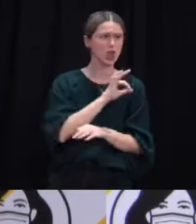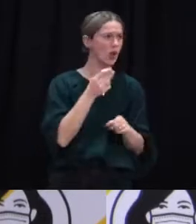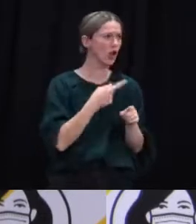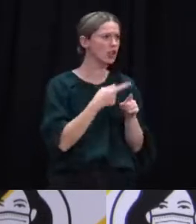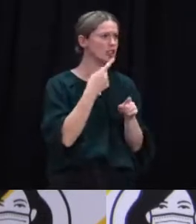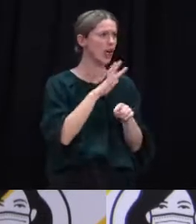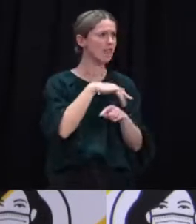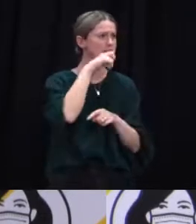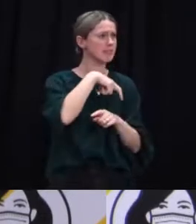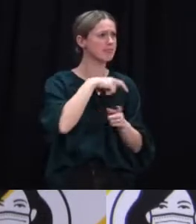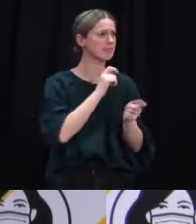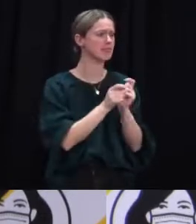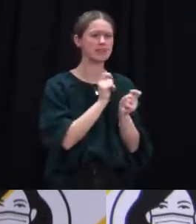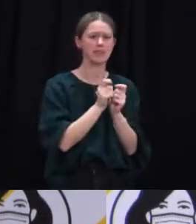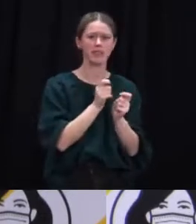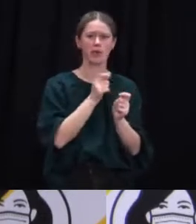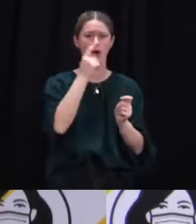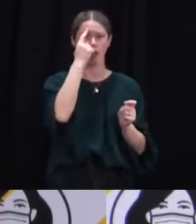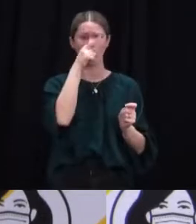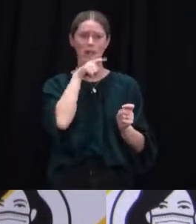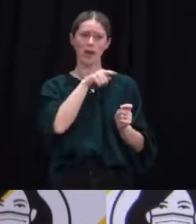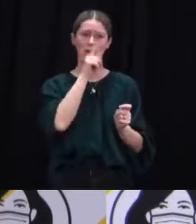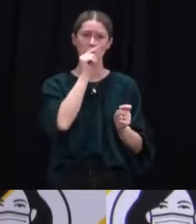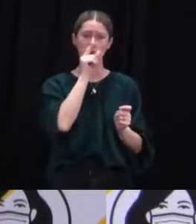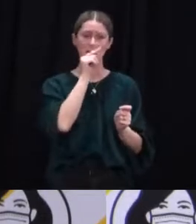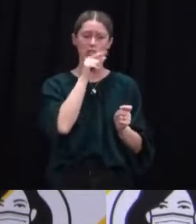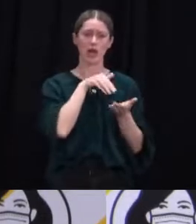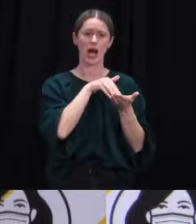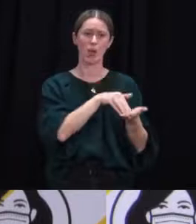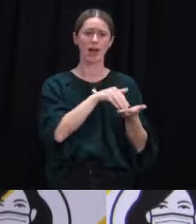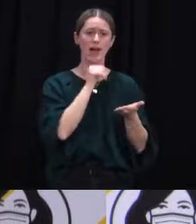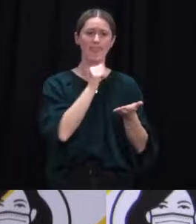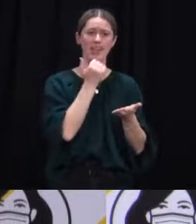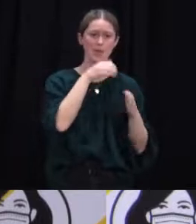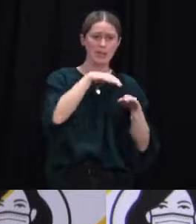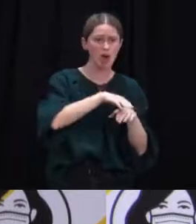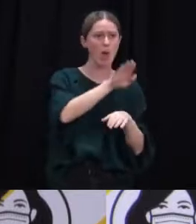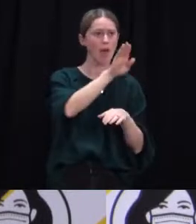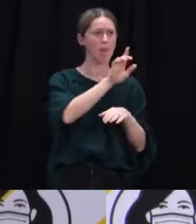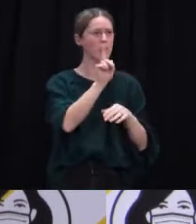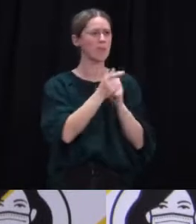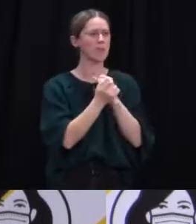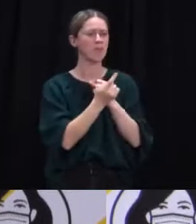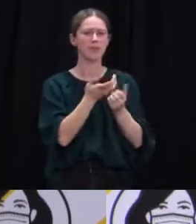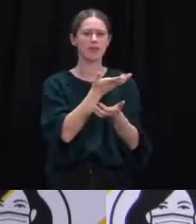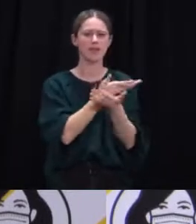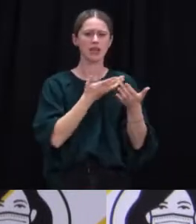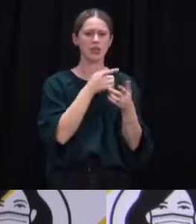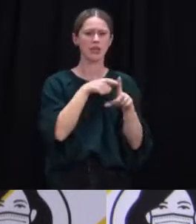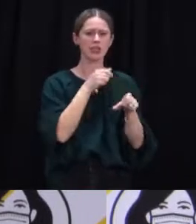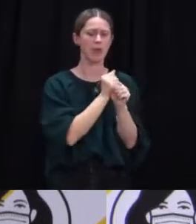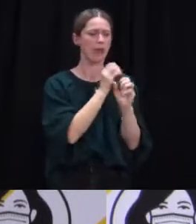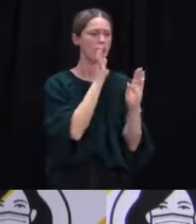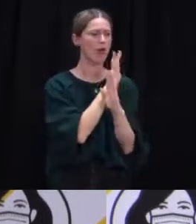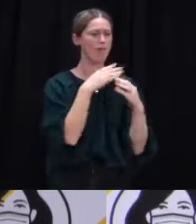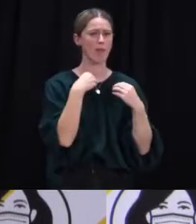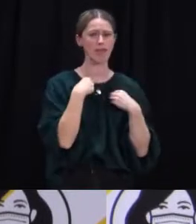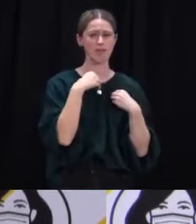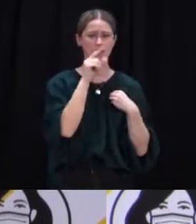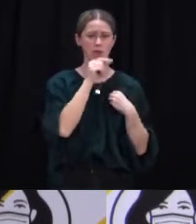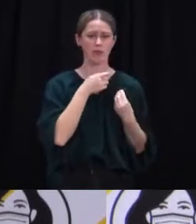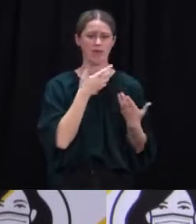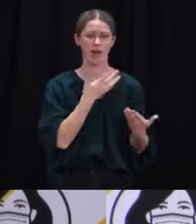and will be doing that regularly. Are you happy with the no level of... sense of urgency about saliva testing whatsoever. It was discussed last week as a possible source of